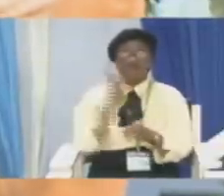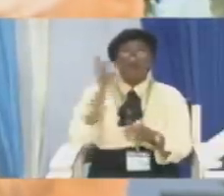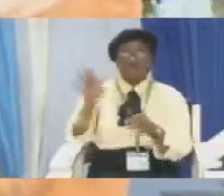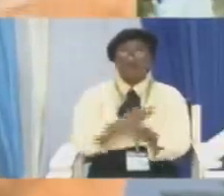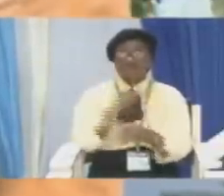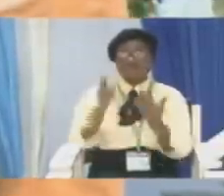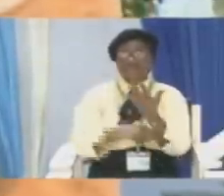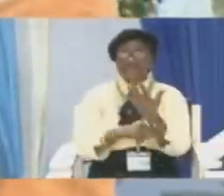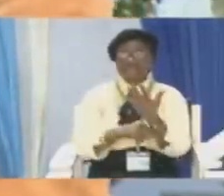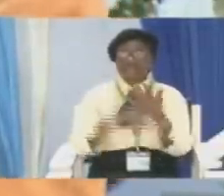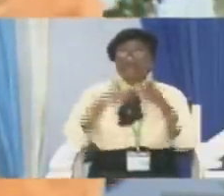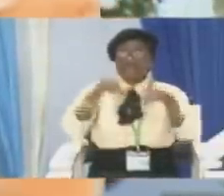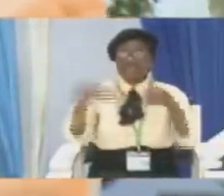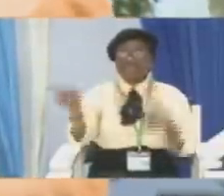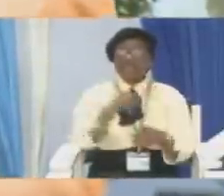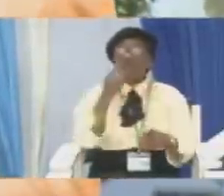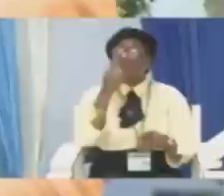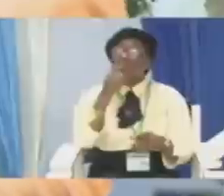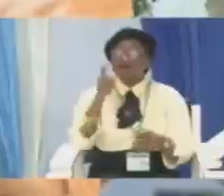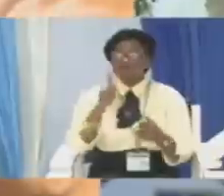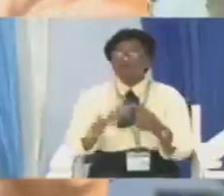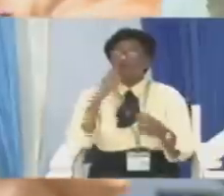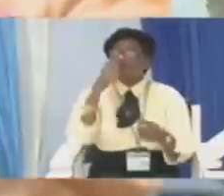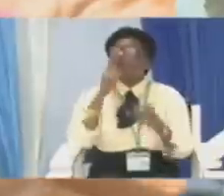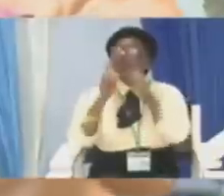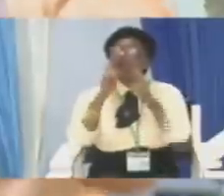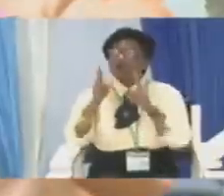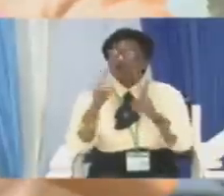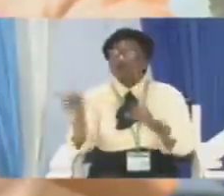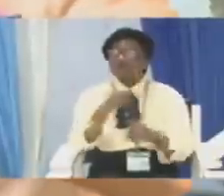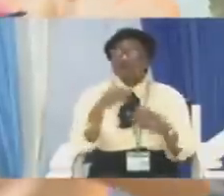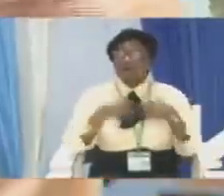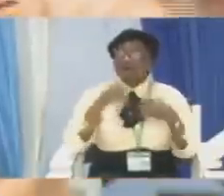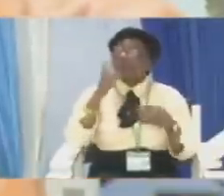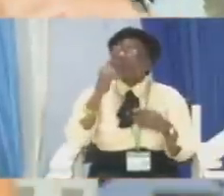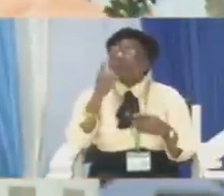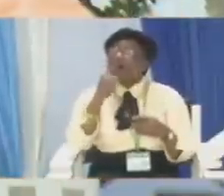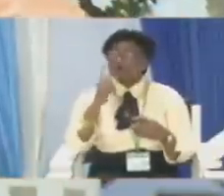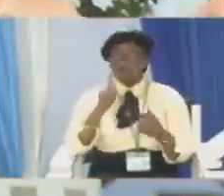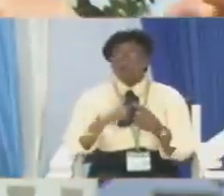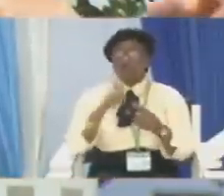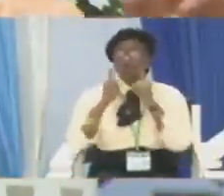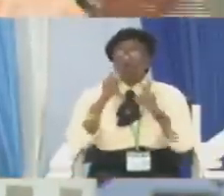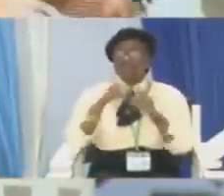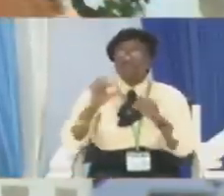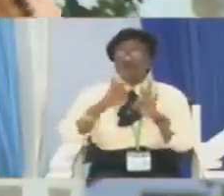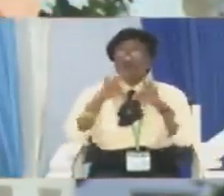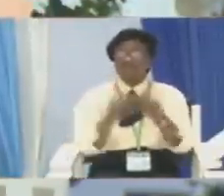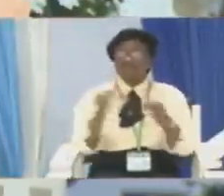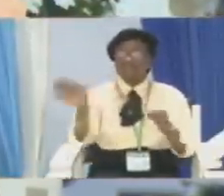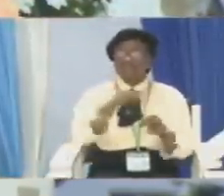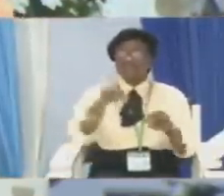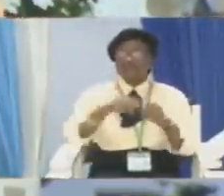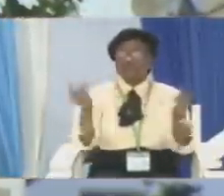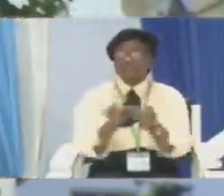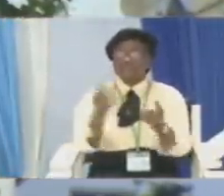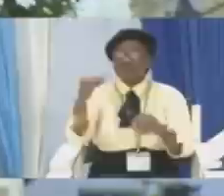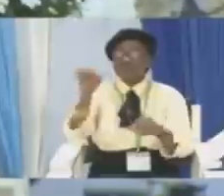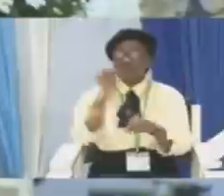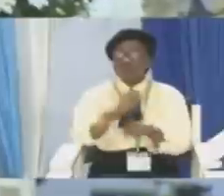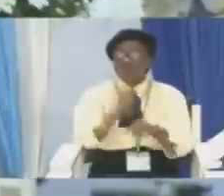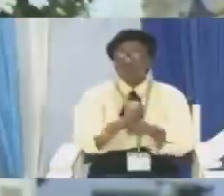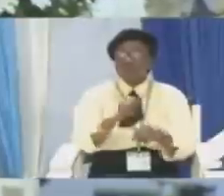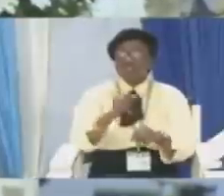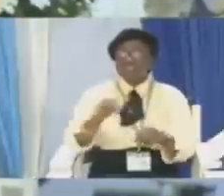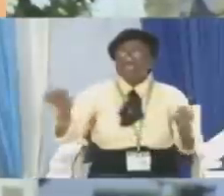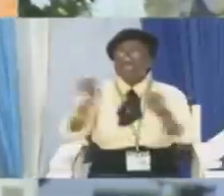Fruitfulness gives you mouth to talk. You have mouth to talk in your families, in your places of work,